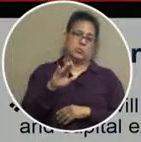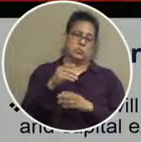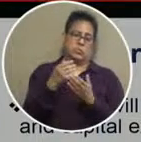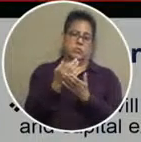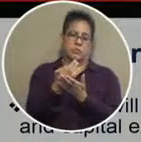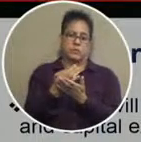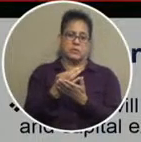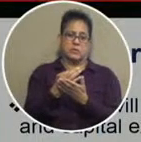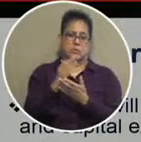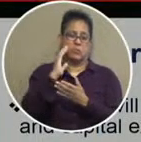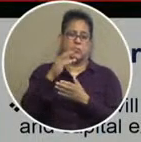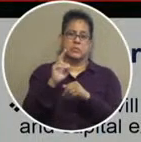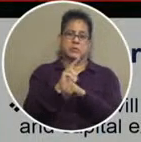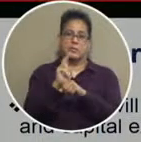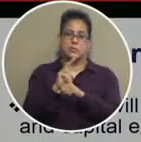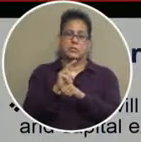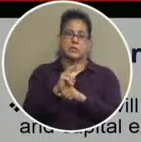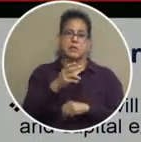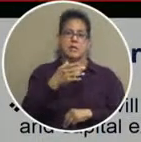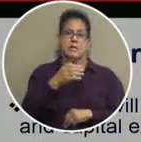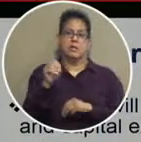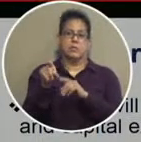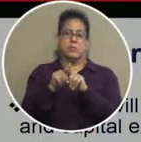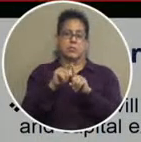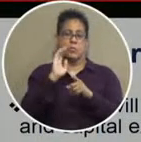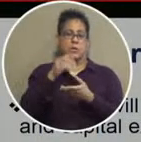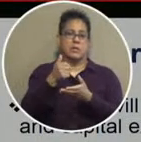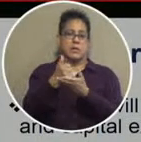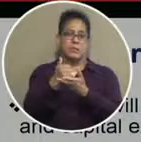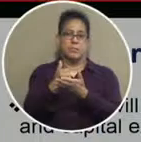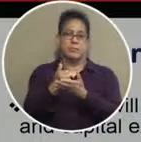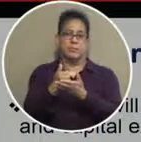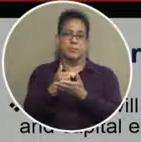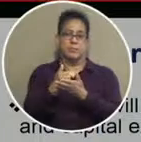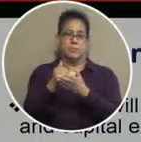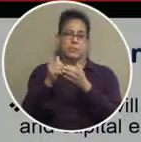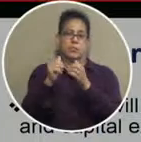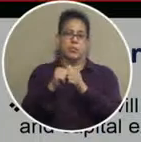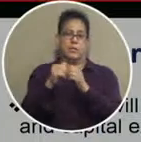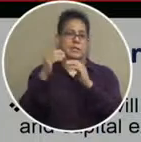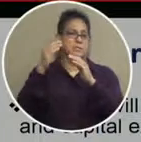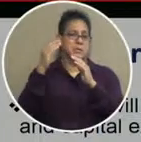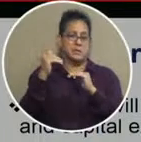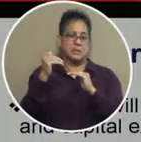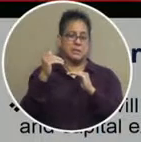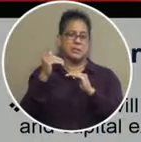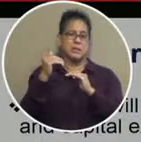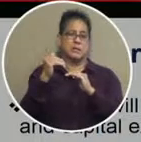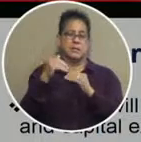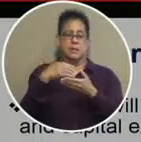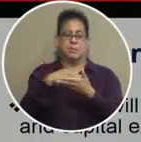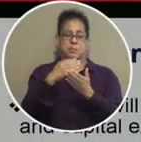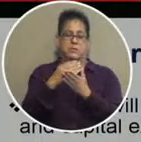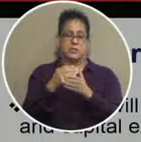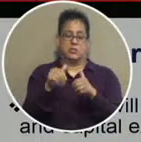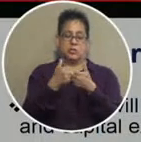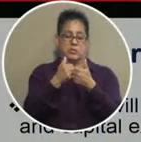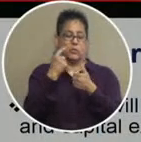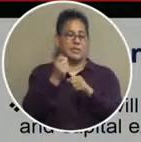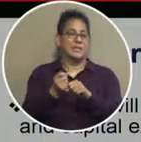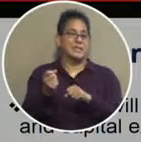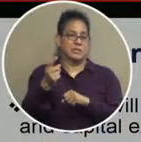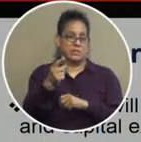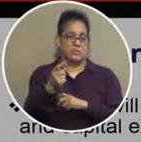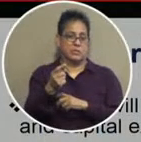used to offset the impact from this year, and then also will help with the expected budget challenge for next year as well.